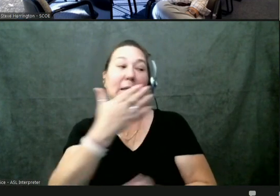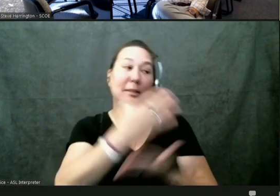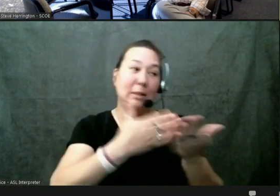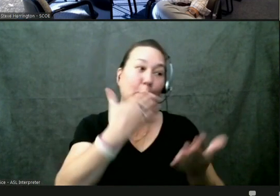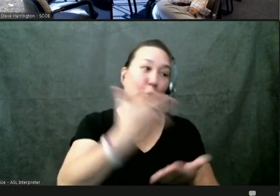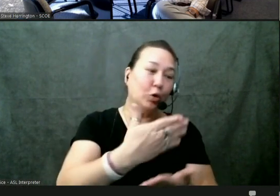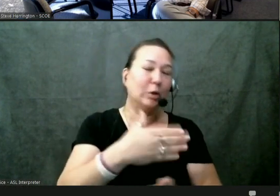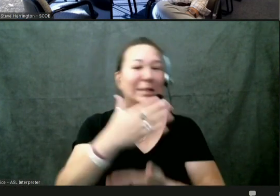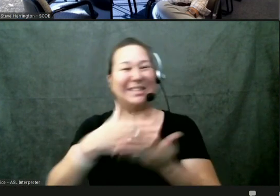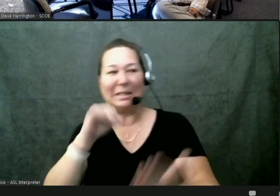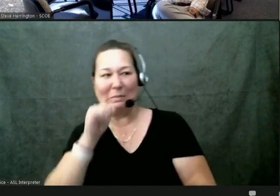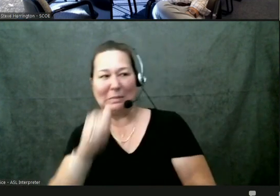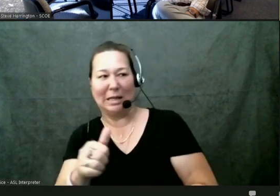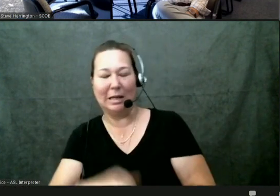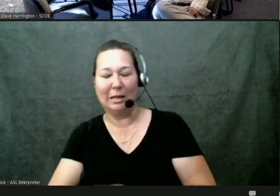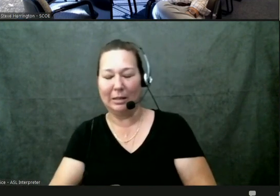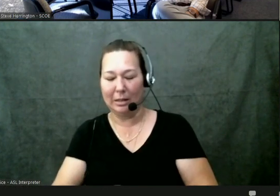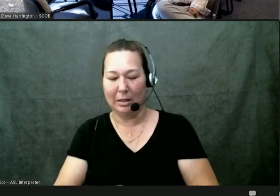has a great